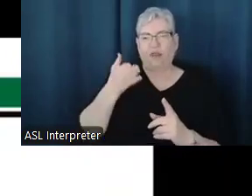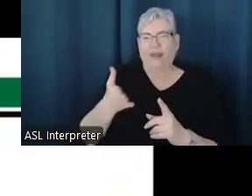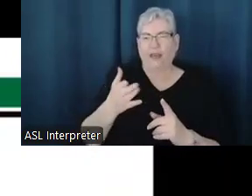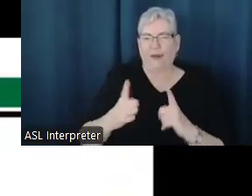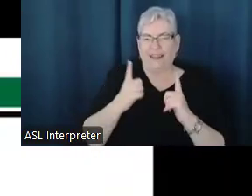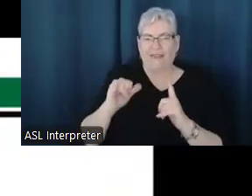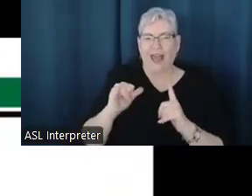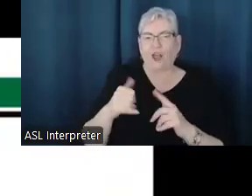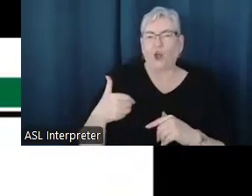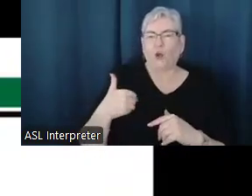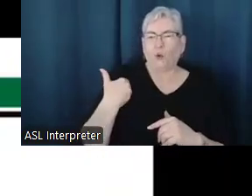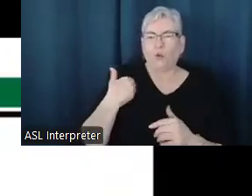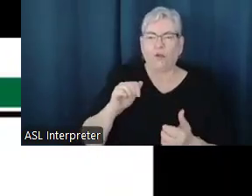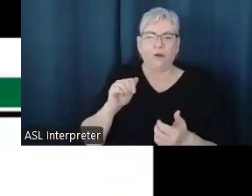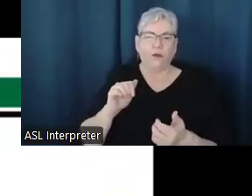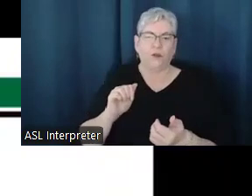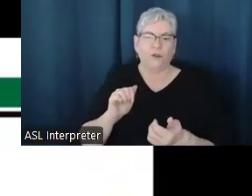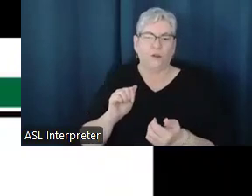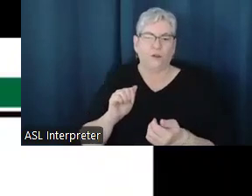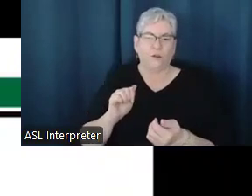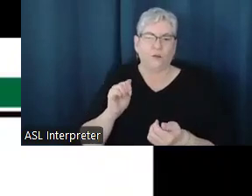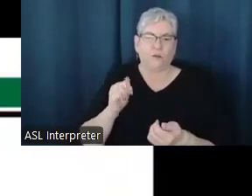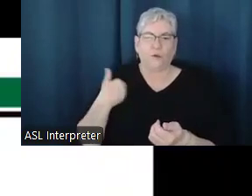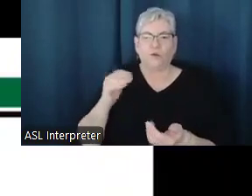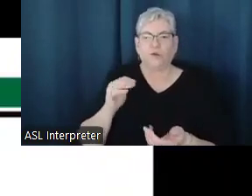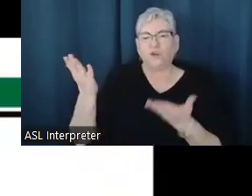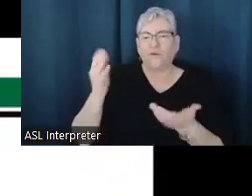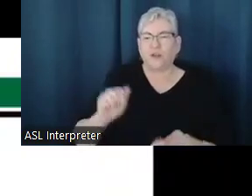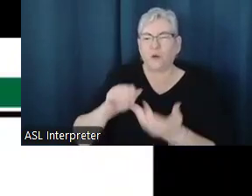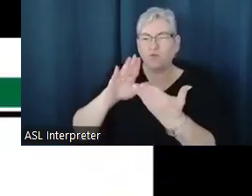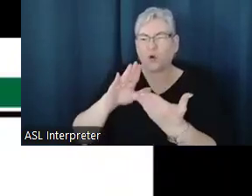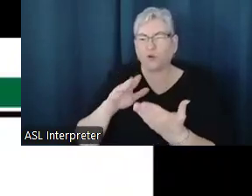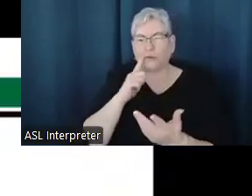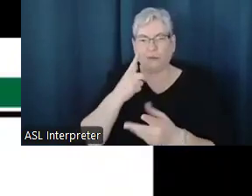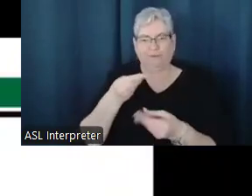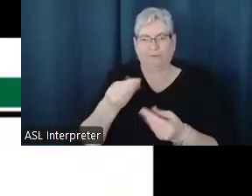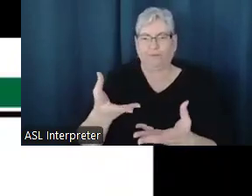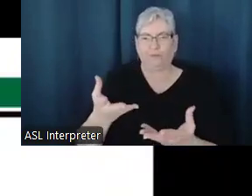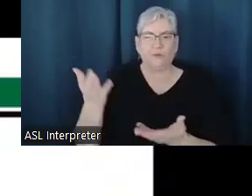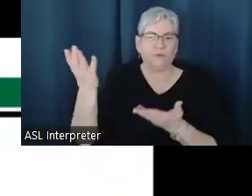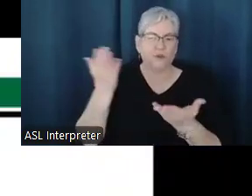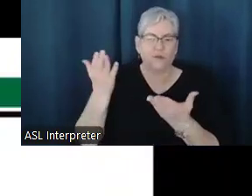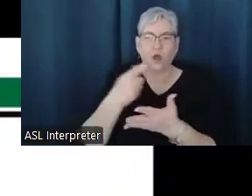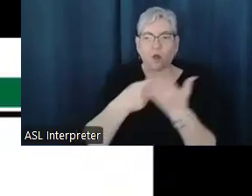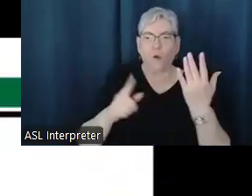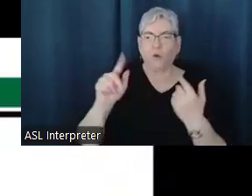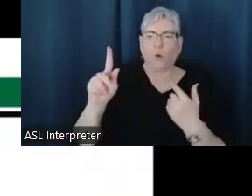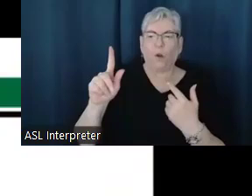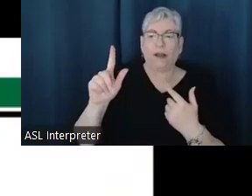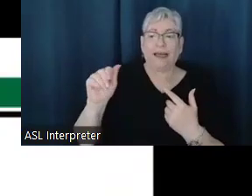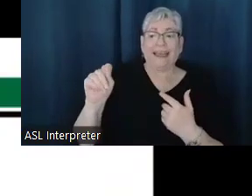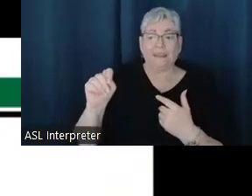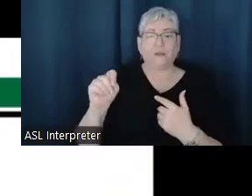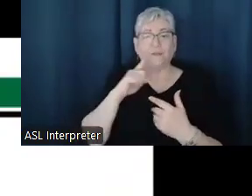and providing direct services to youth in some way, shape, or form. And these toolkits are about getting us past